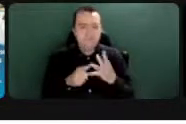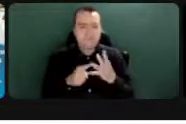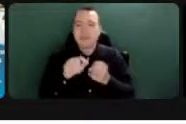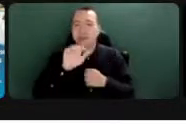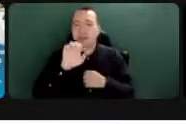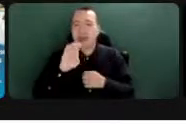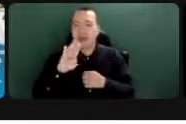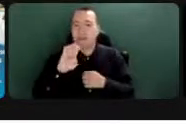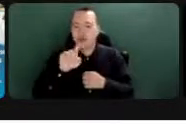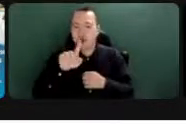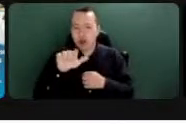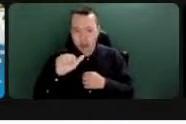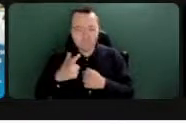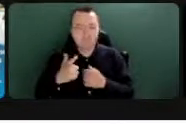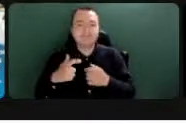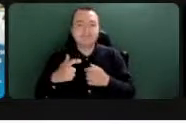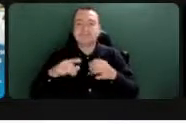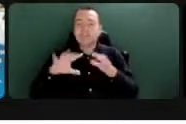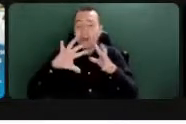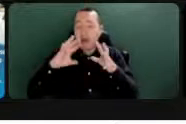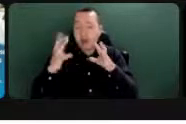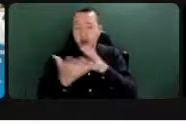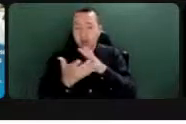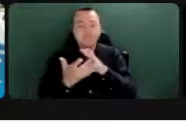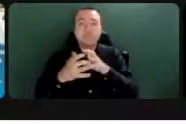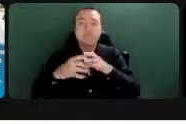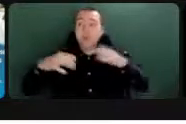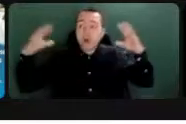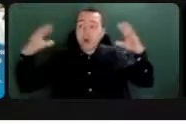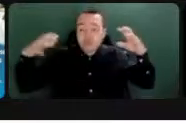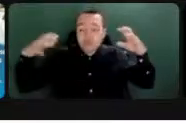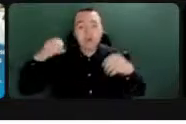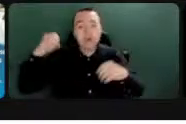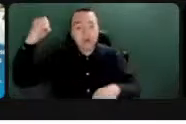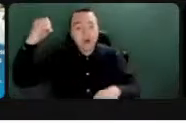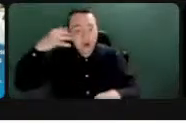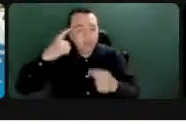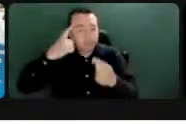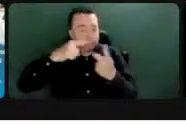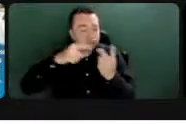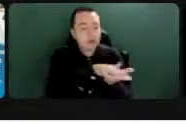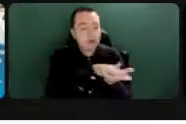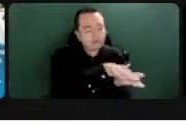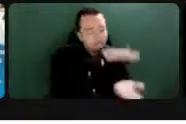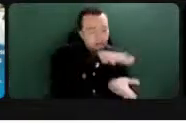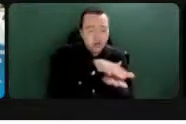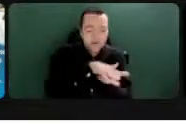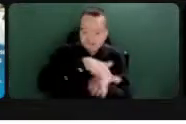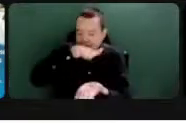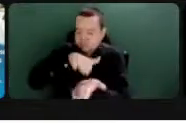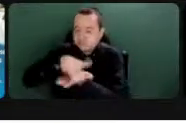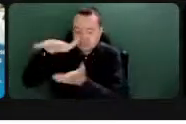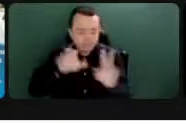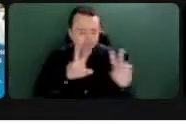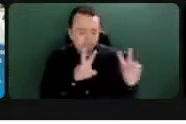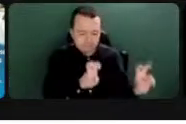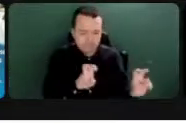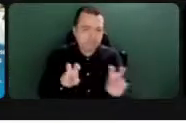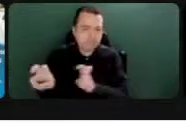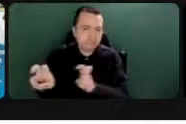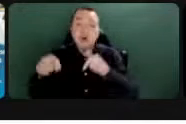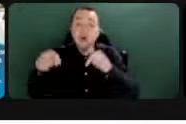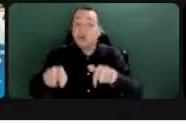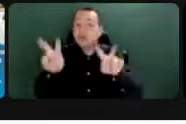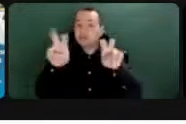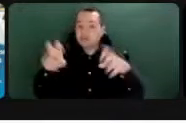health systems, which is the one we're talking about today. So in phase one, and phase one took place in the second half